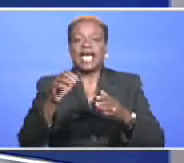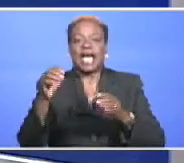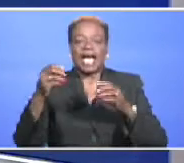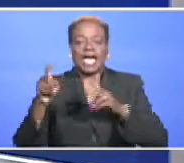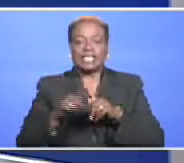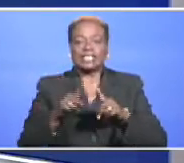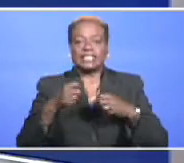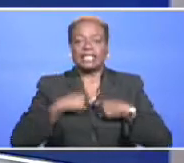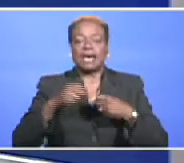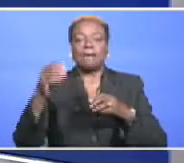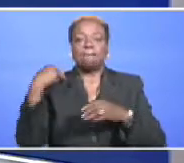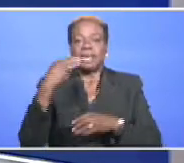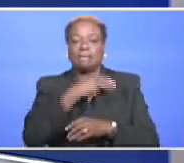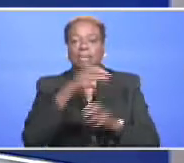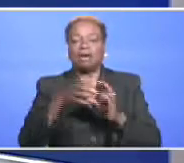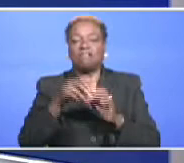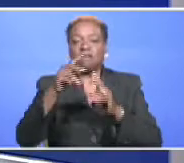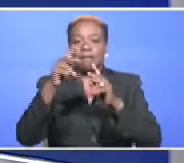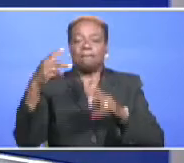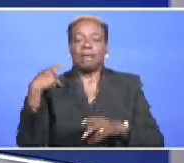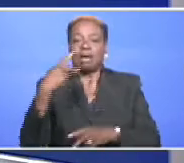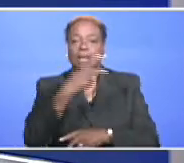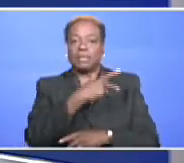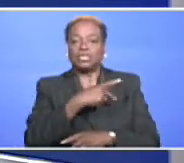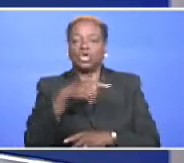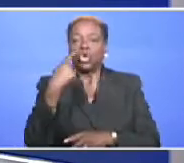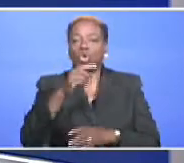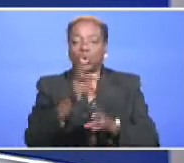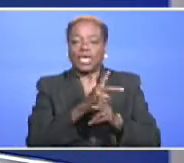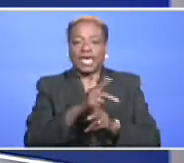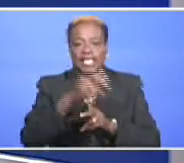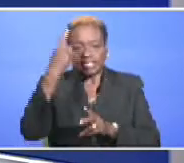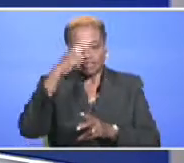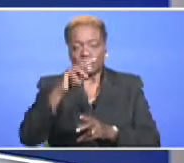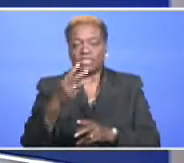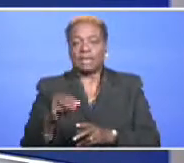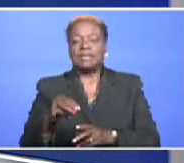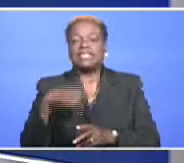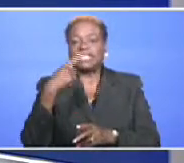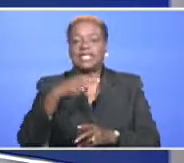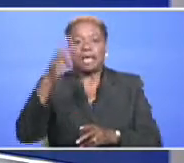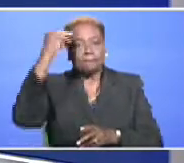cares about them. He also says he's confident that Mr. Johnson will serve the country well.